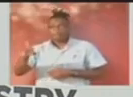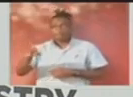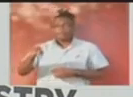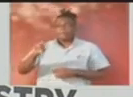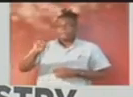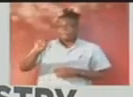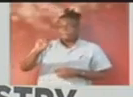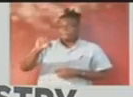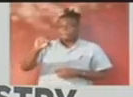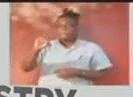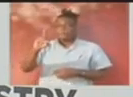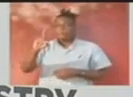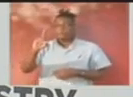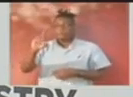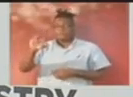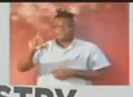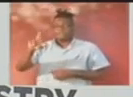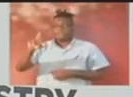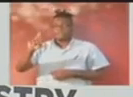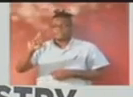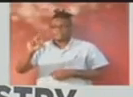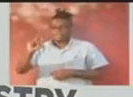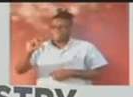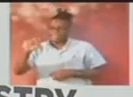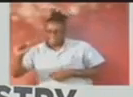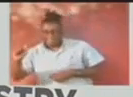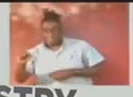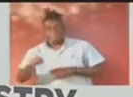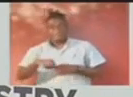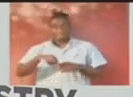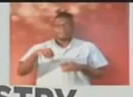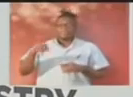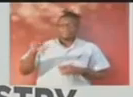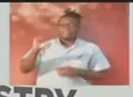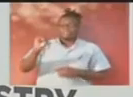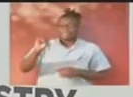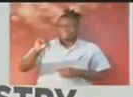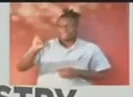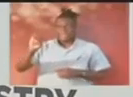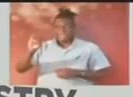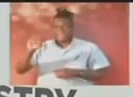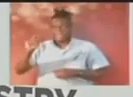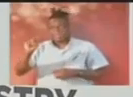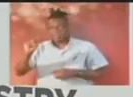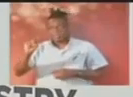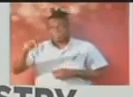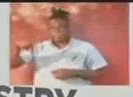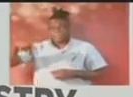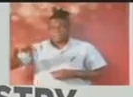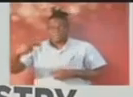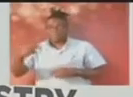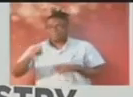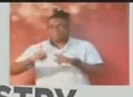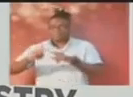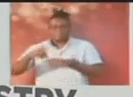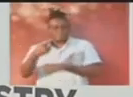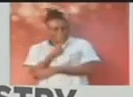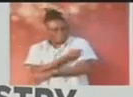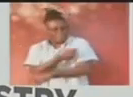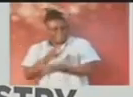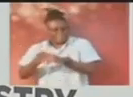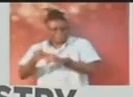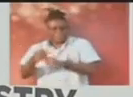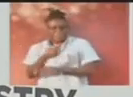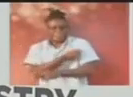vaccines, Sinopharm, that has been the most recent vaccine, AstraZeneca. All of them have gone through exactly the same